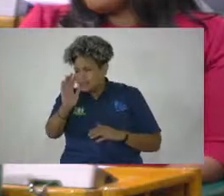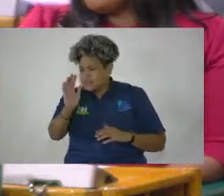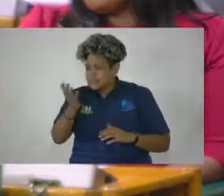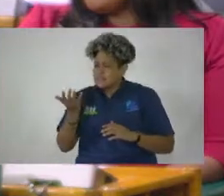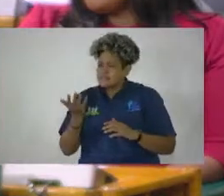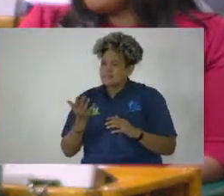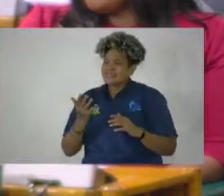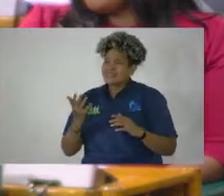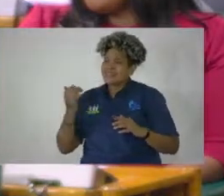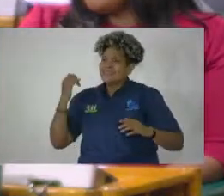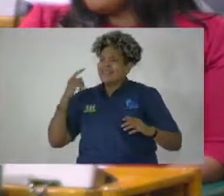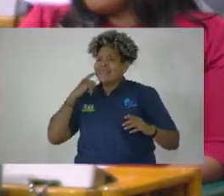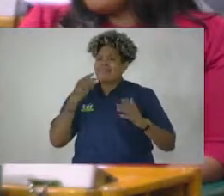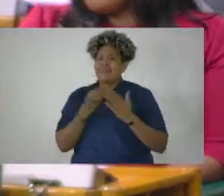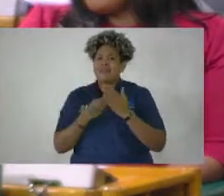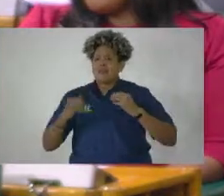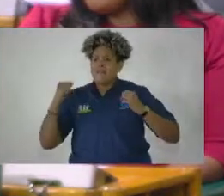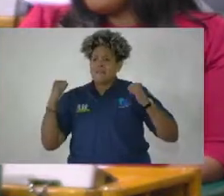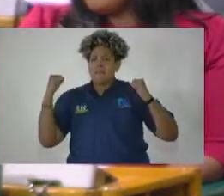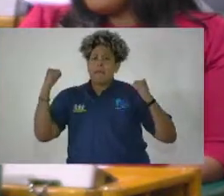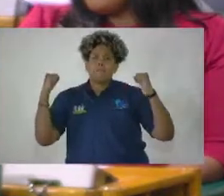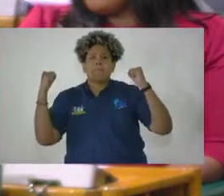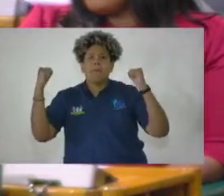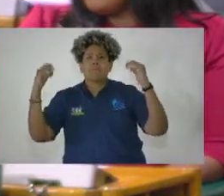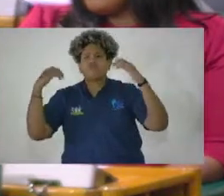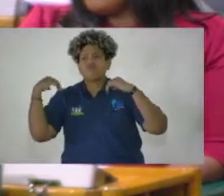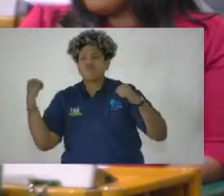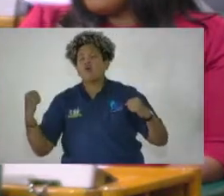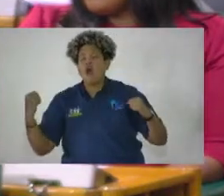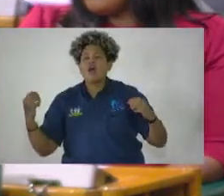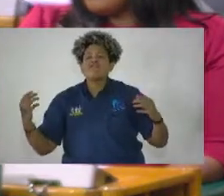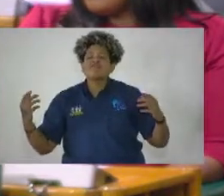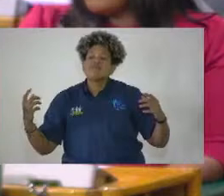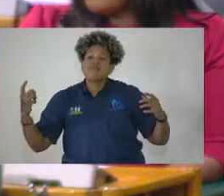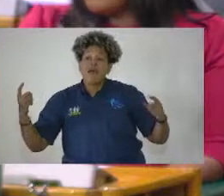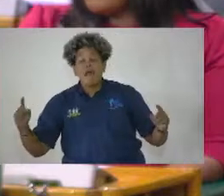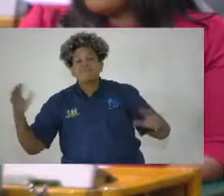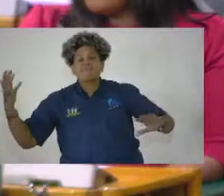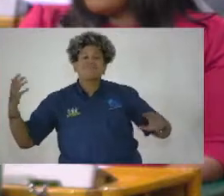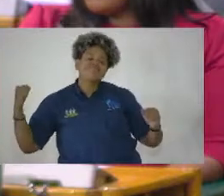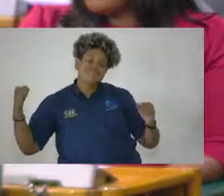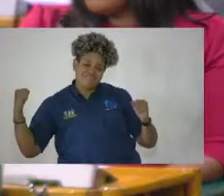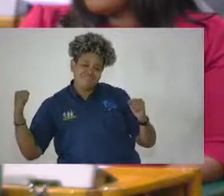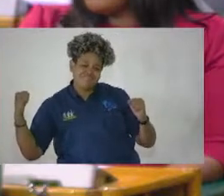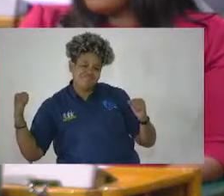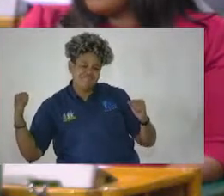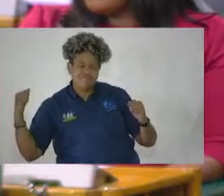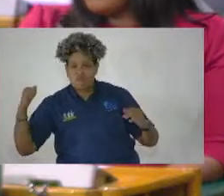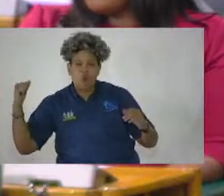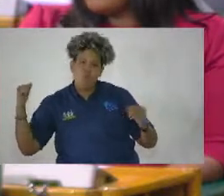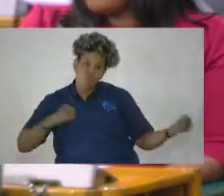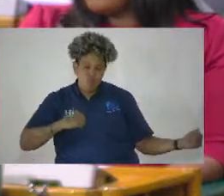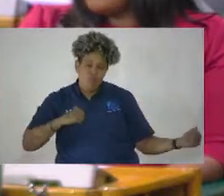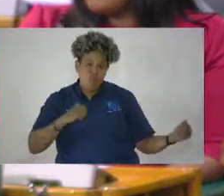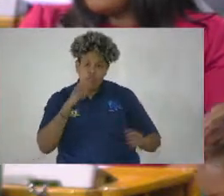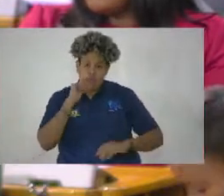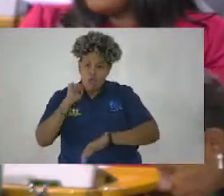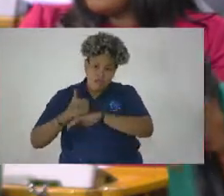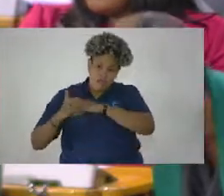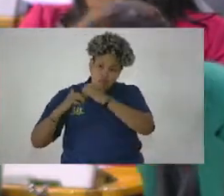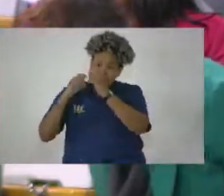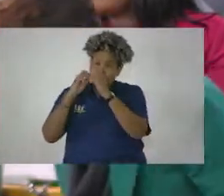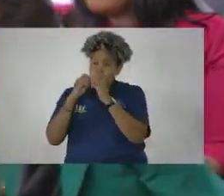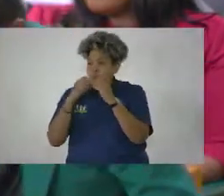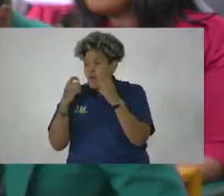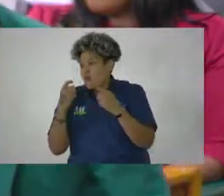columns to stand on, and we have to bring greater resilience to the provision of water and electricity, in particular the